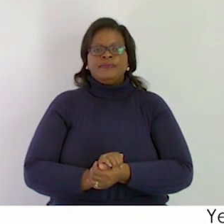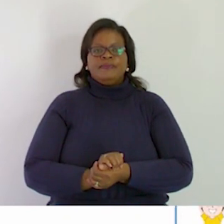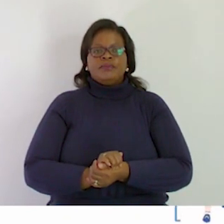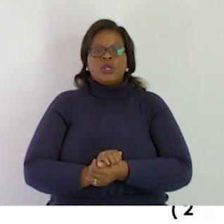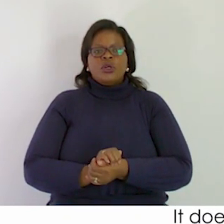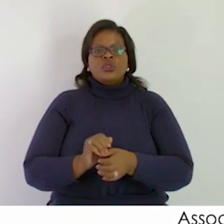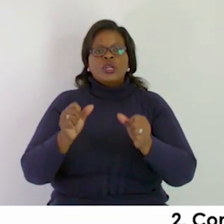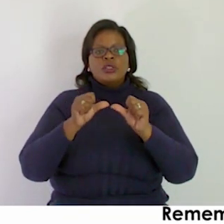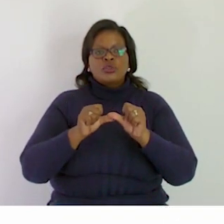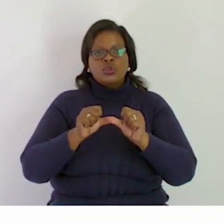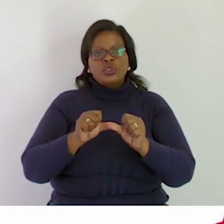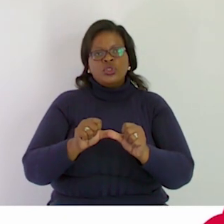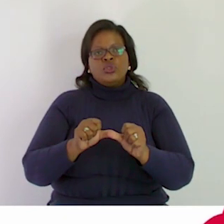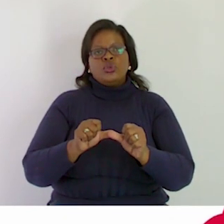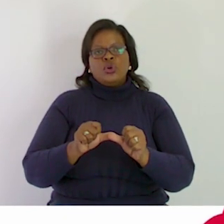property.